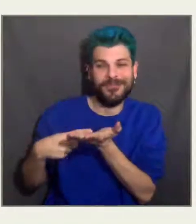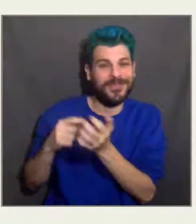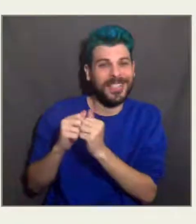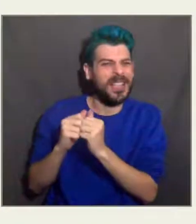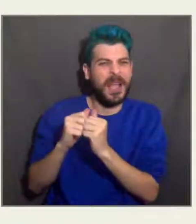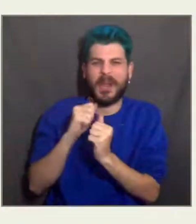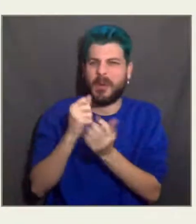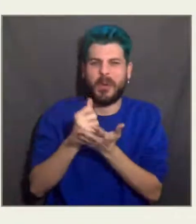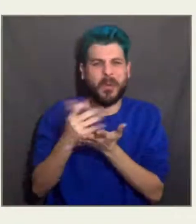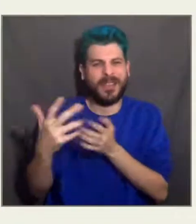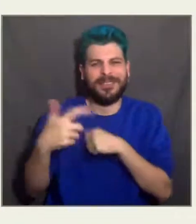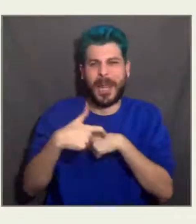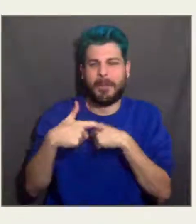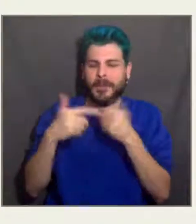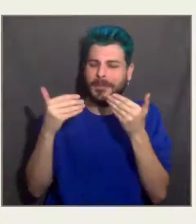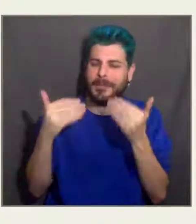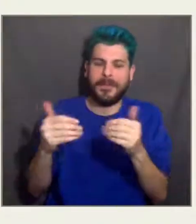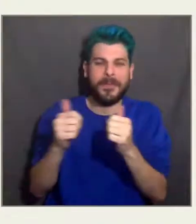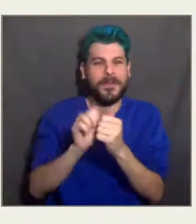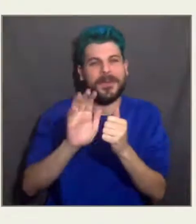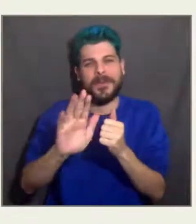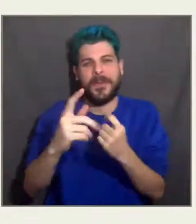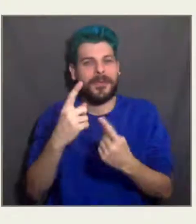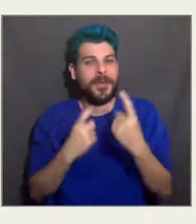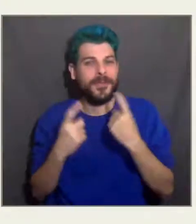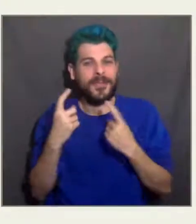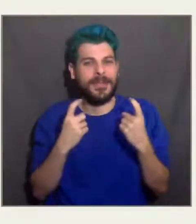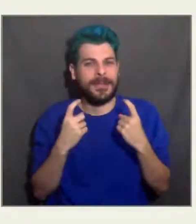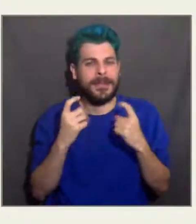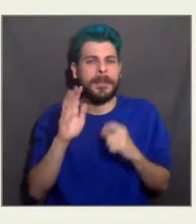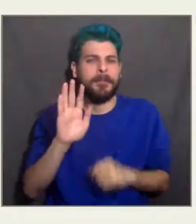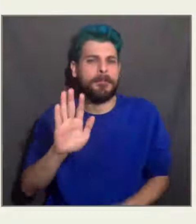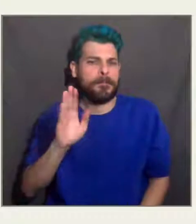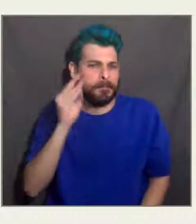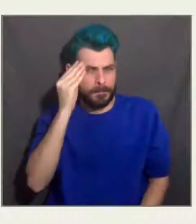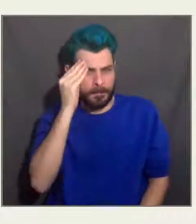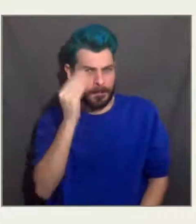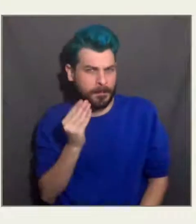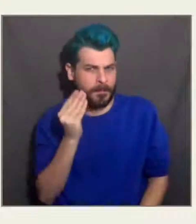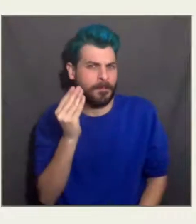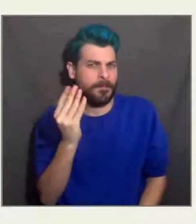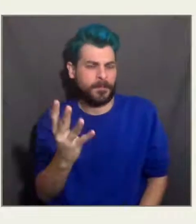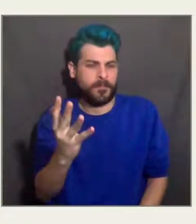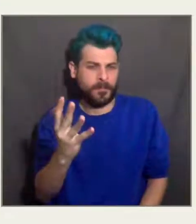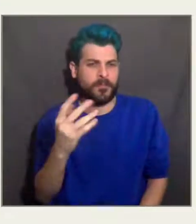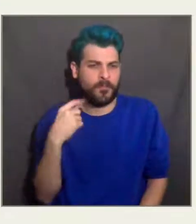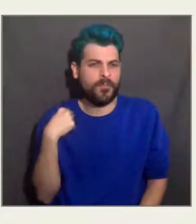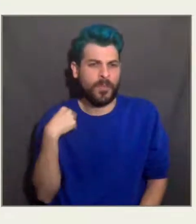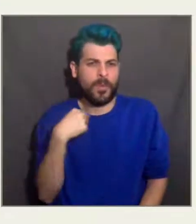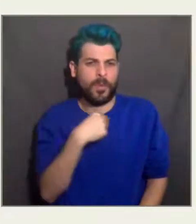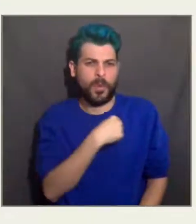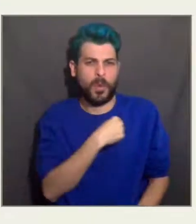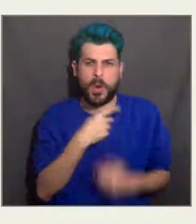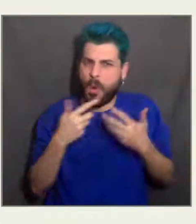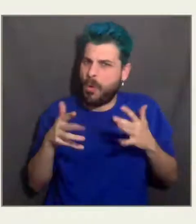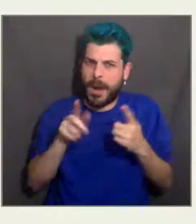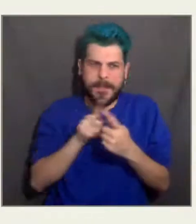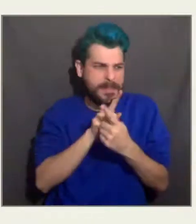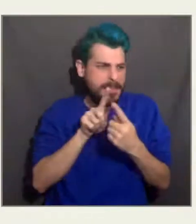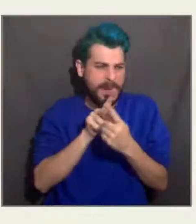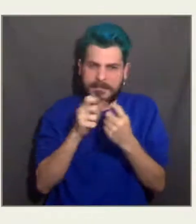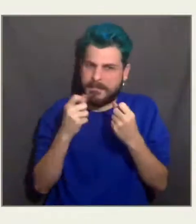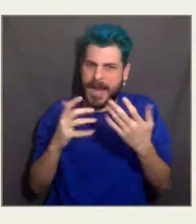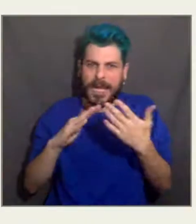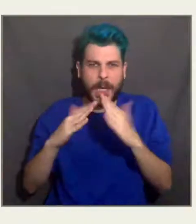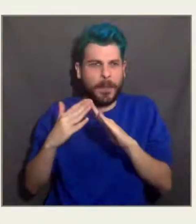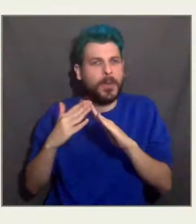into audience questions. Just so you know, we canvassed a lot of community partners and residents when preparing a few questions